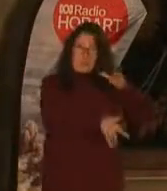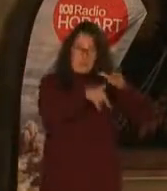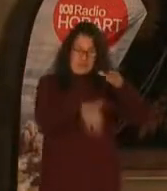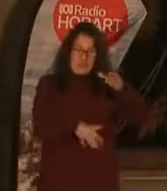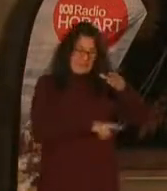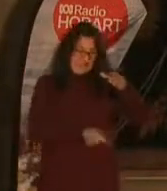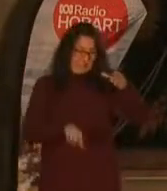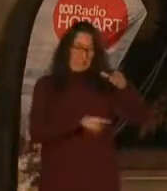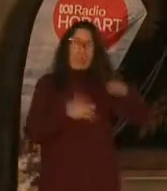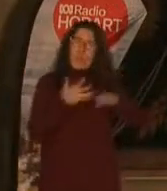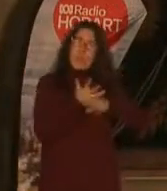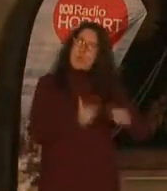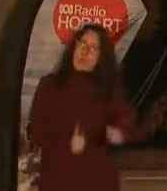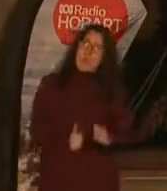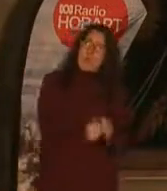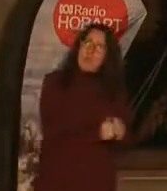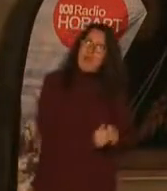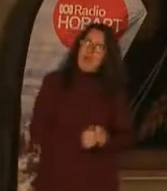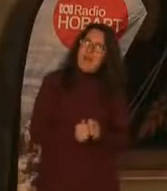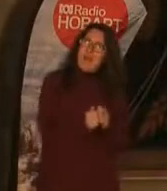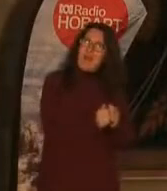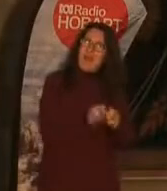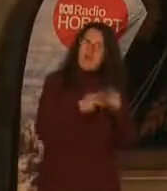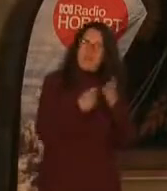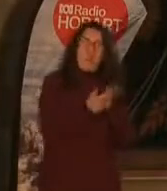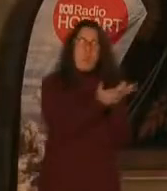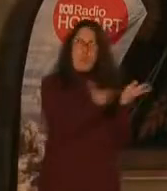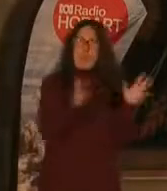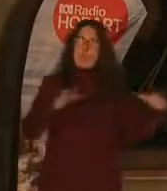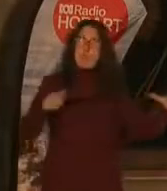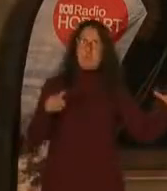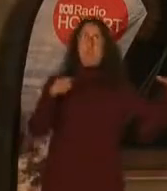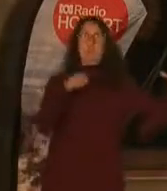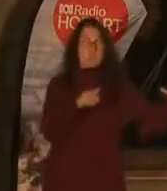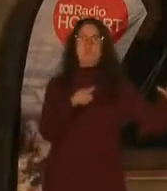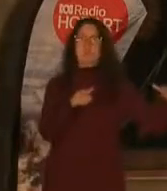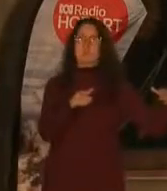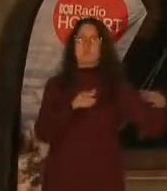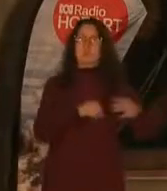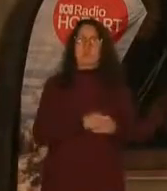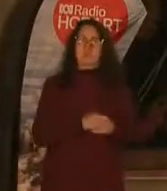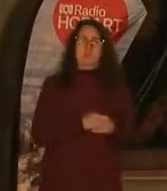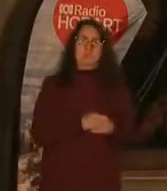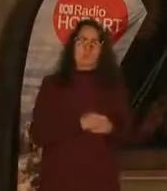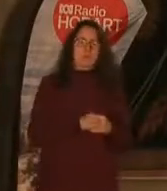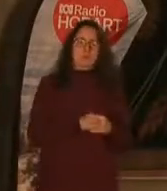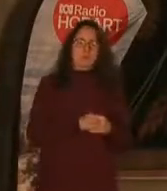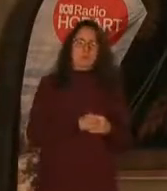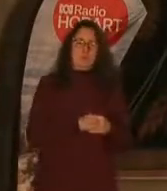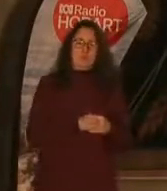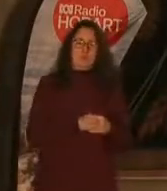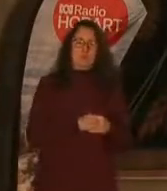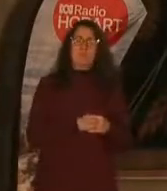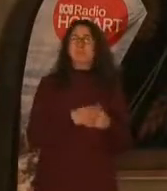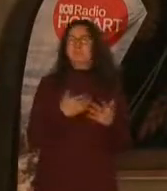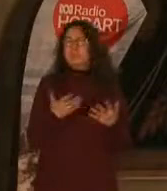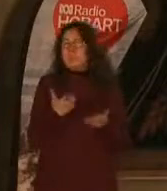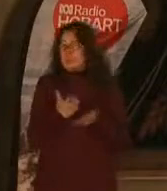as a collective, and to have now going from basically a